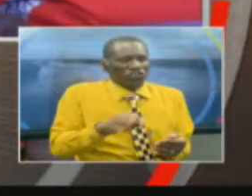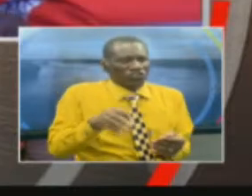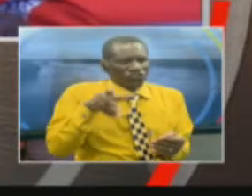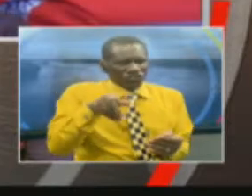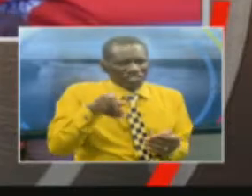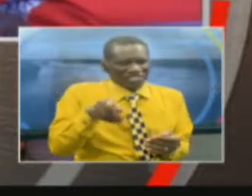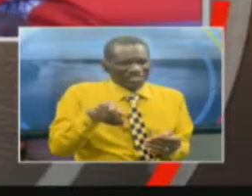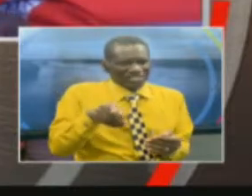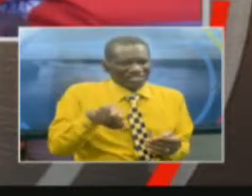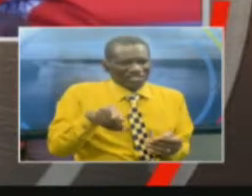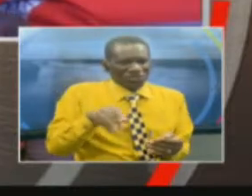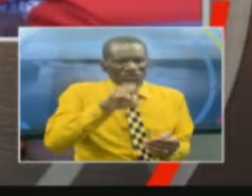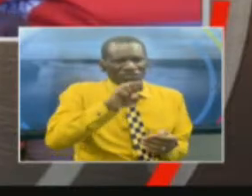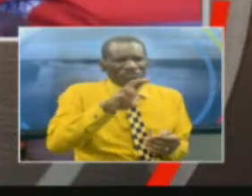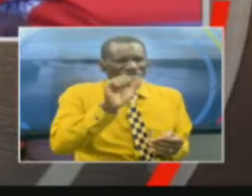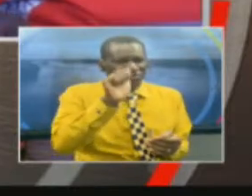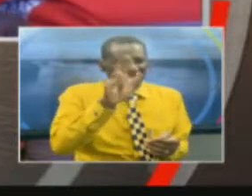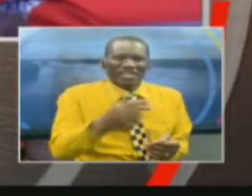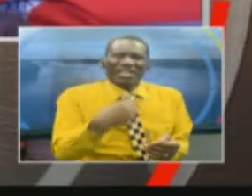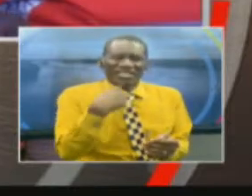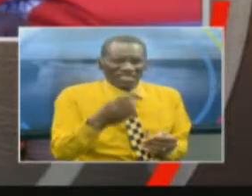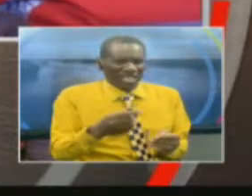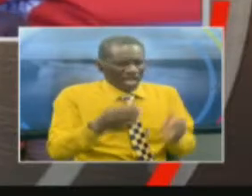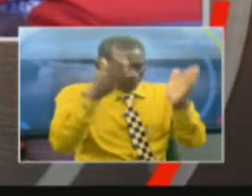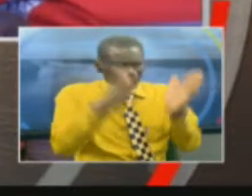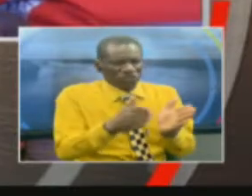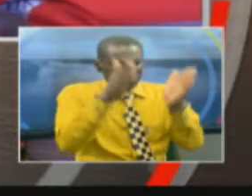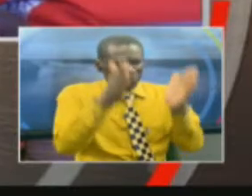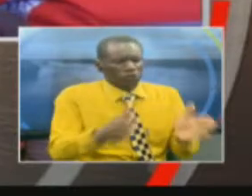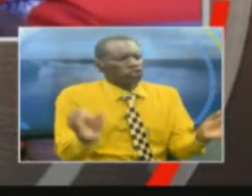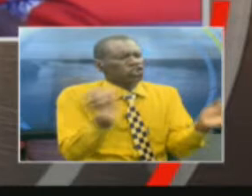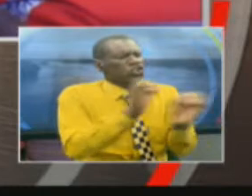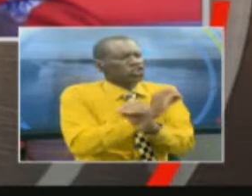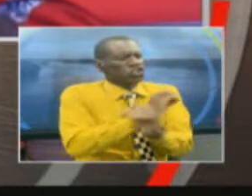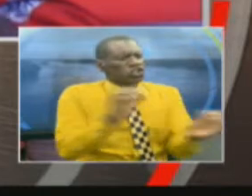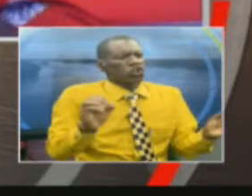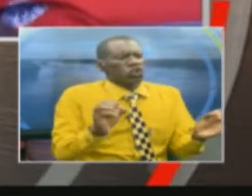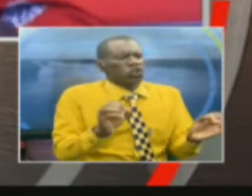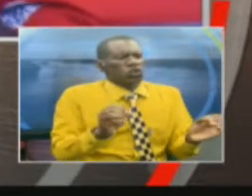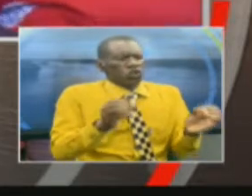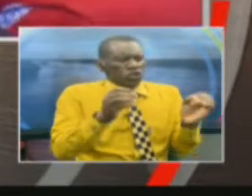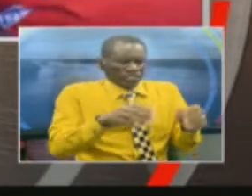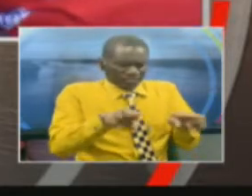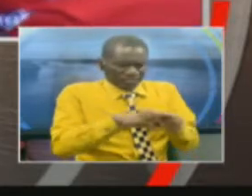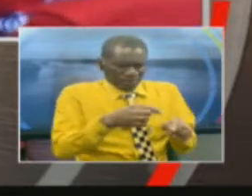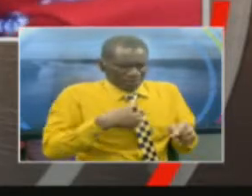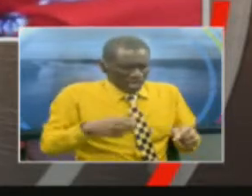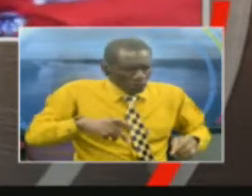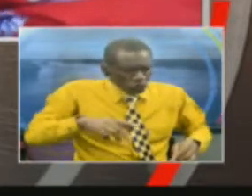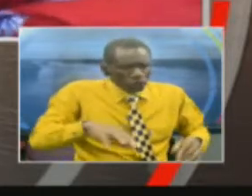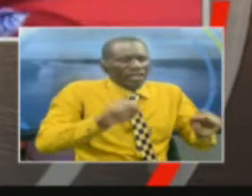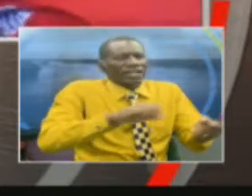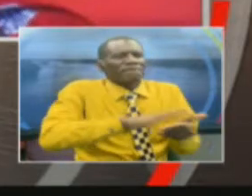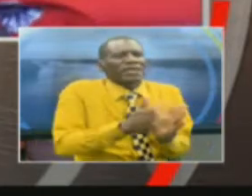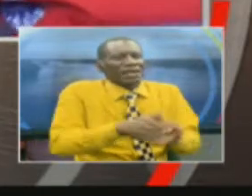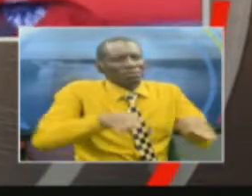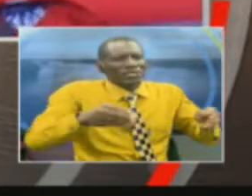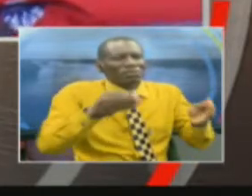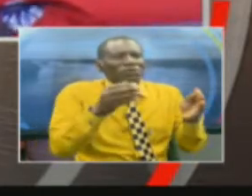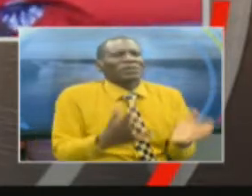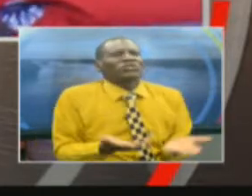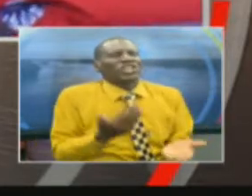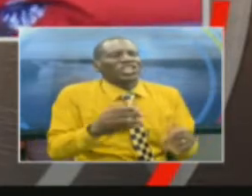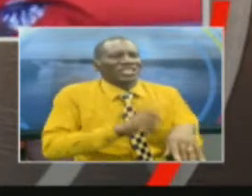say a human being is a human being. There's no perfection. Even me, as I was working, I can be disabled